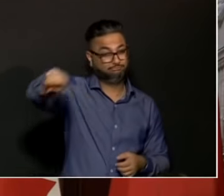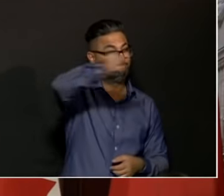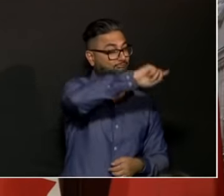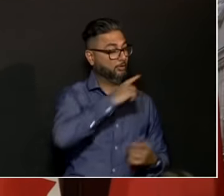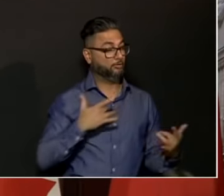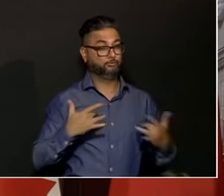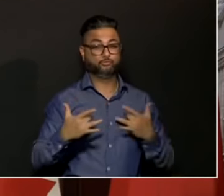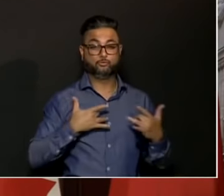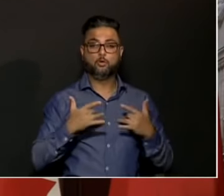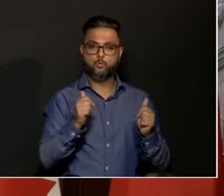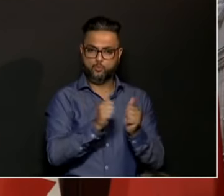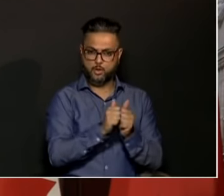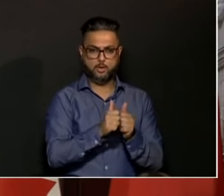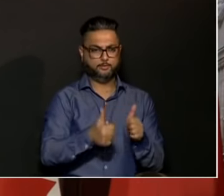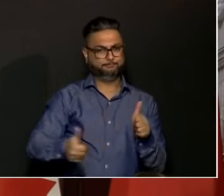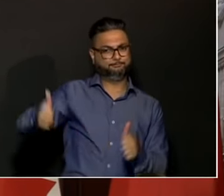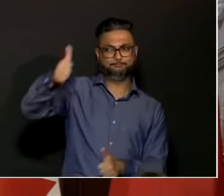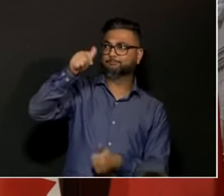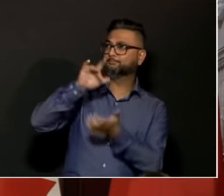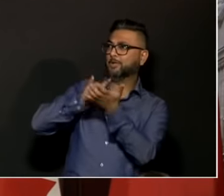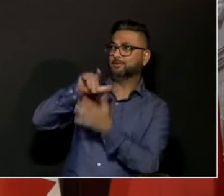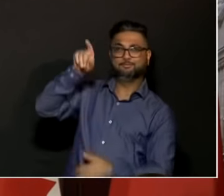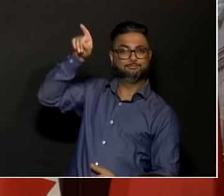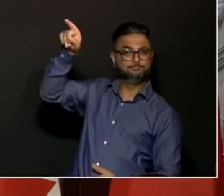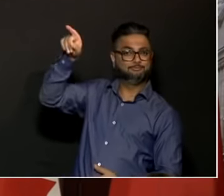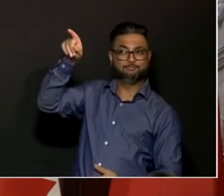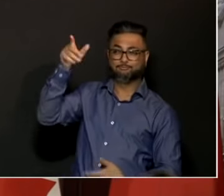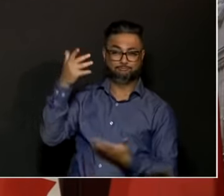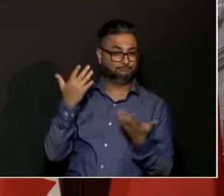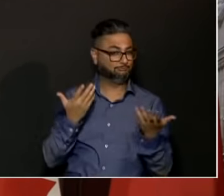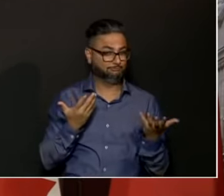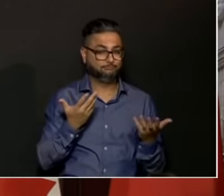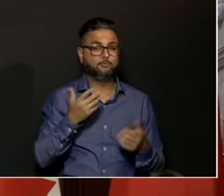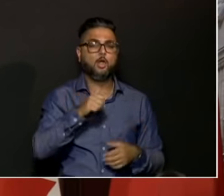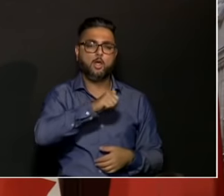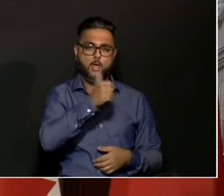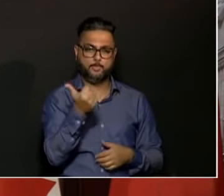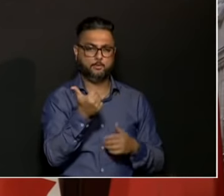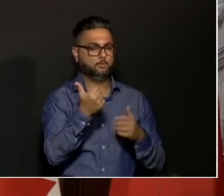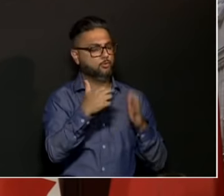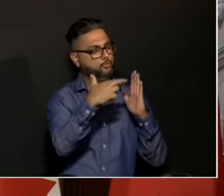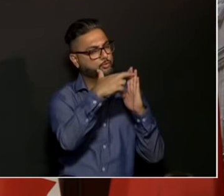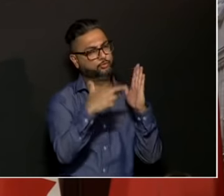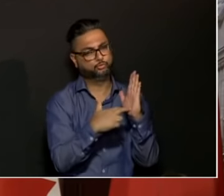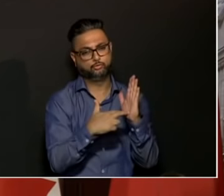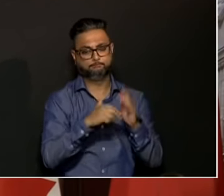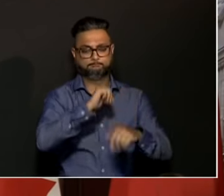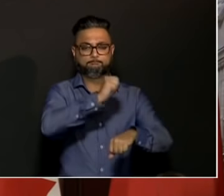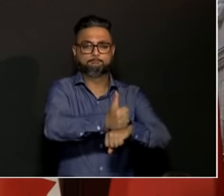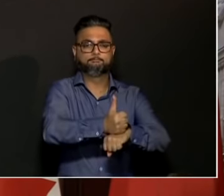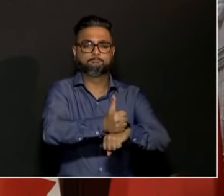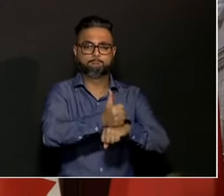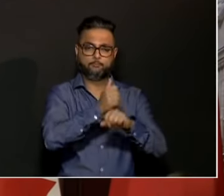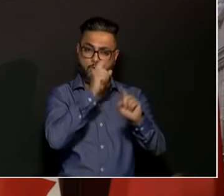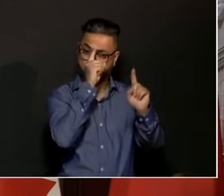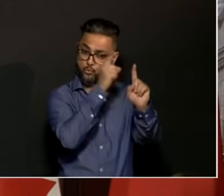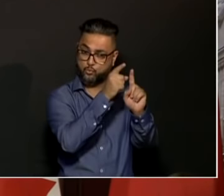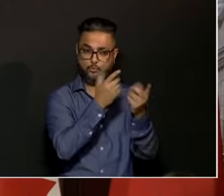medical officers. It's just another step that we can put in place that will slow down the spread of